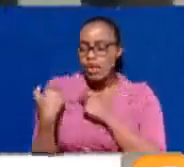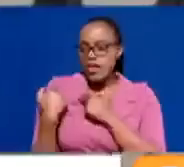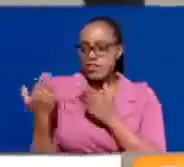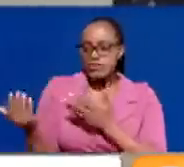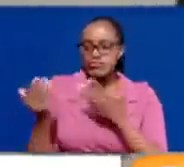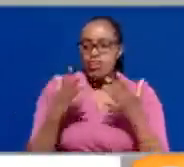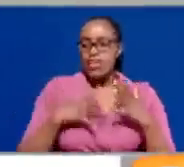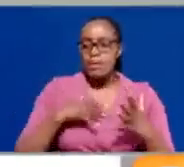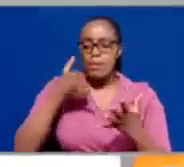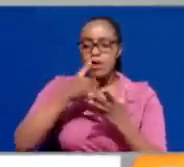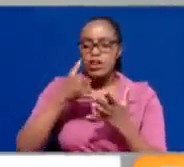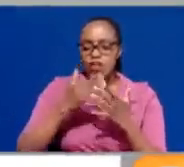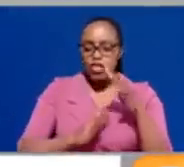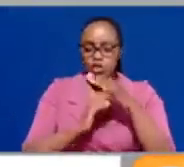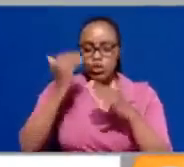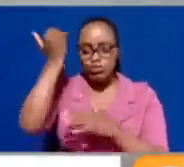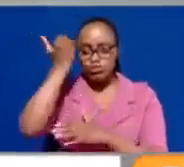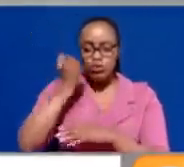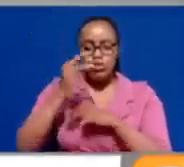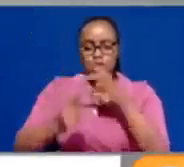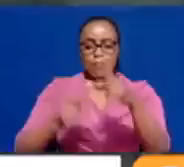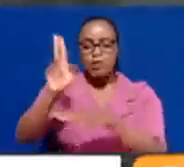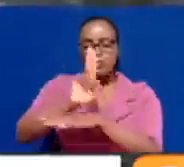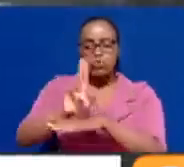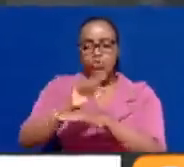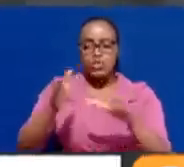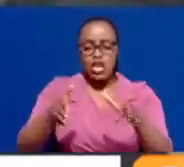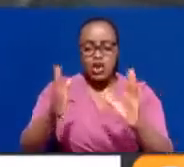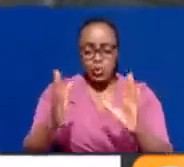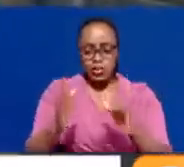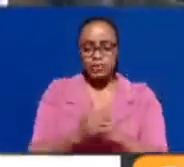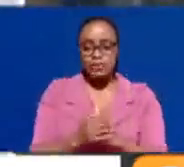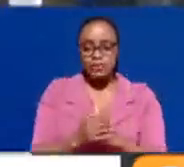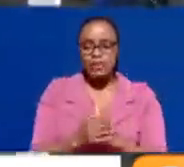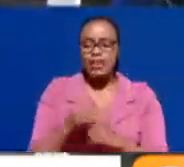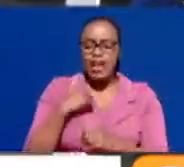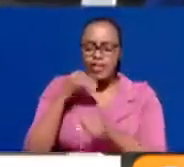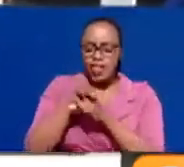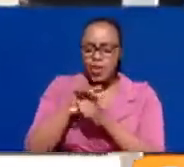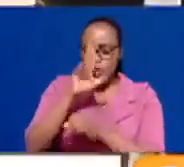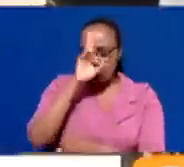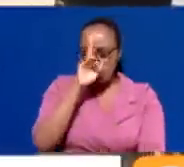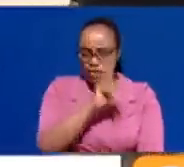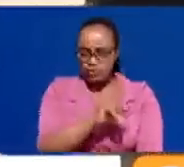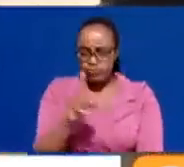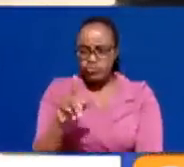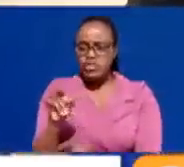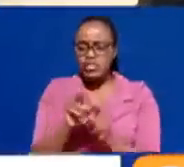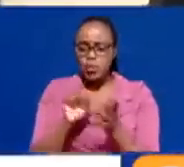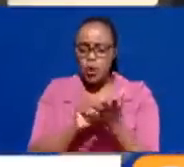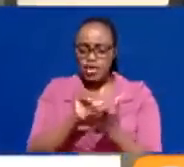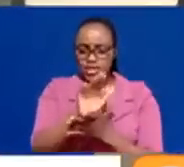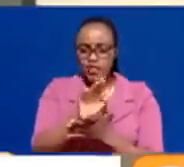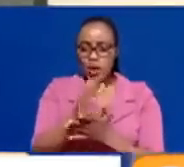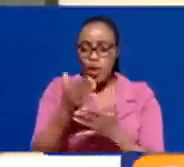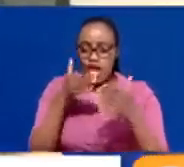officials involved in the Supreme Court process to use the road. A heavy contingent of police officers were also deployed